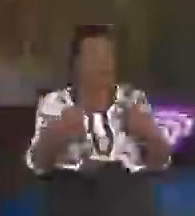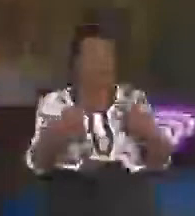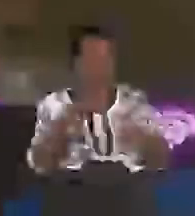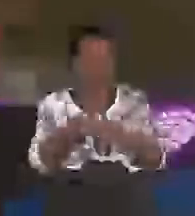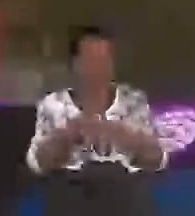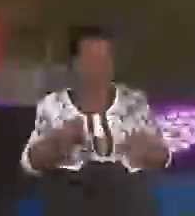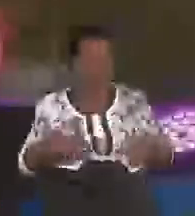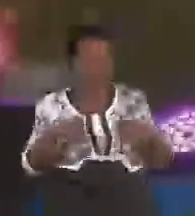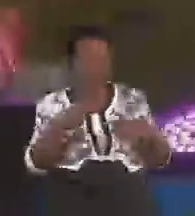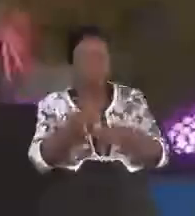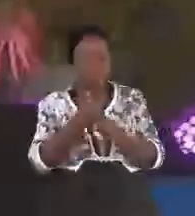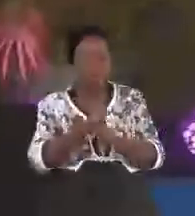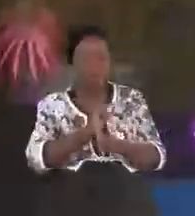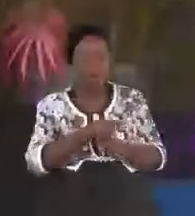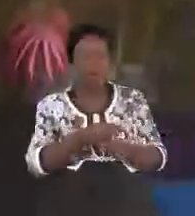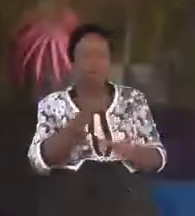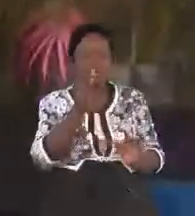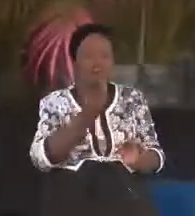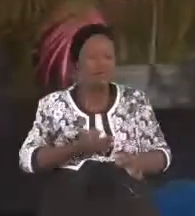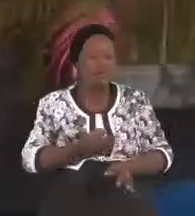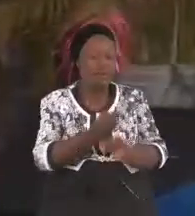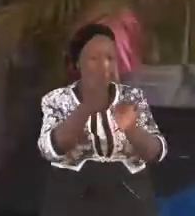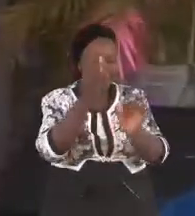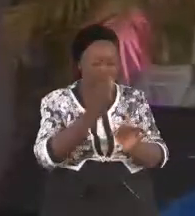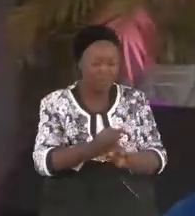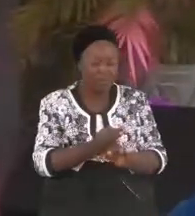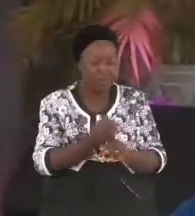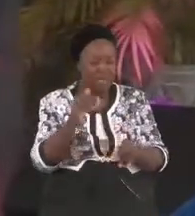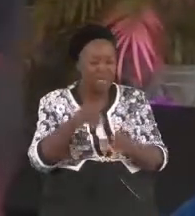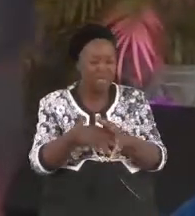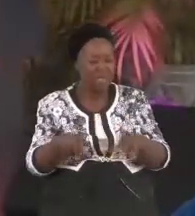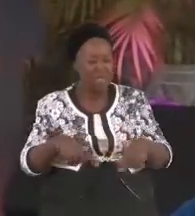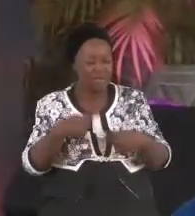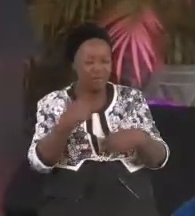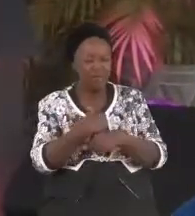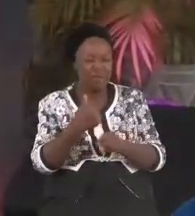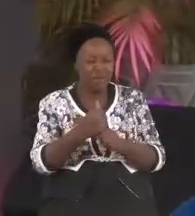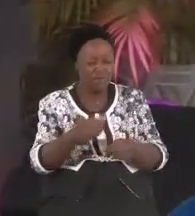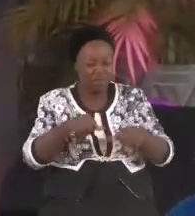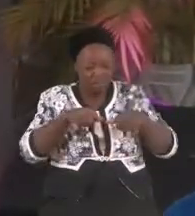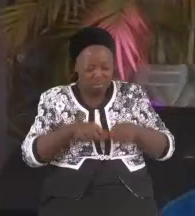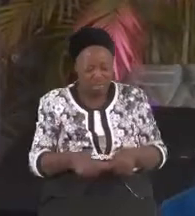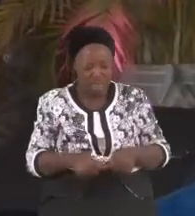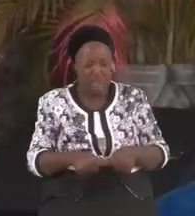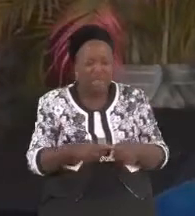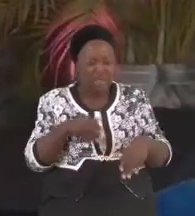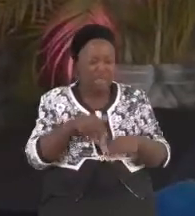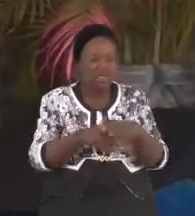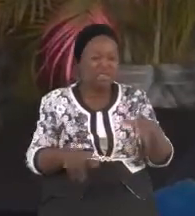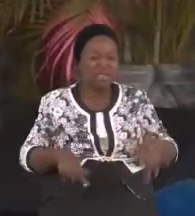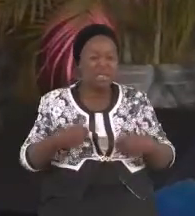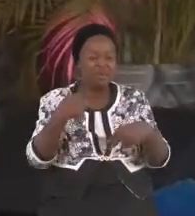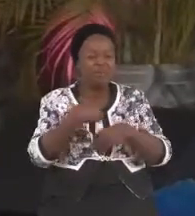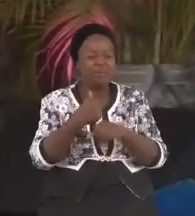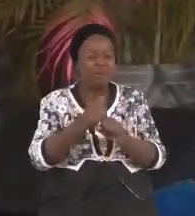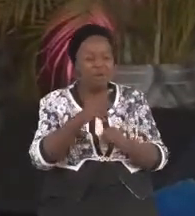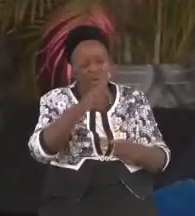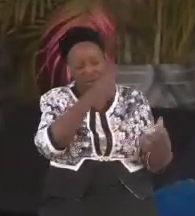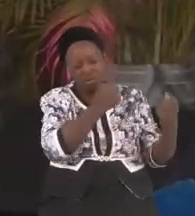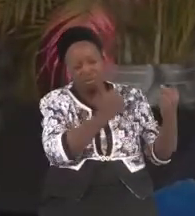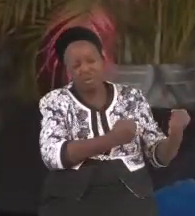forthright. In life, make us steadfast. In life, make us courageous in you,